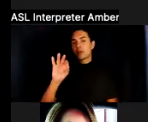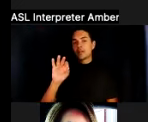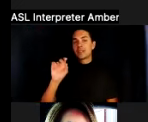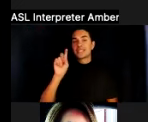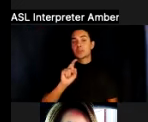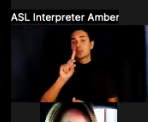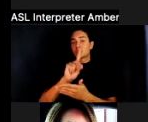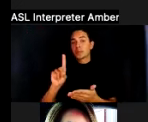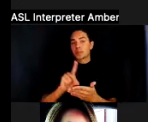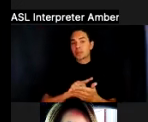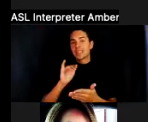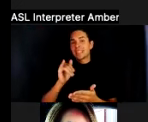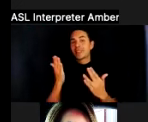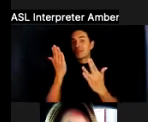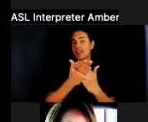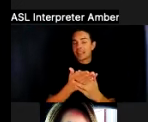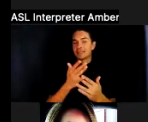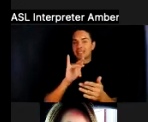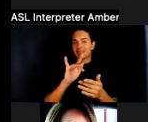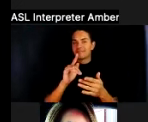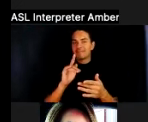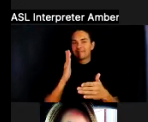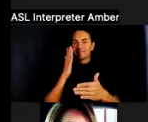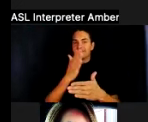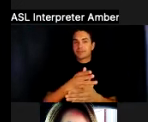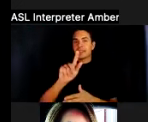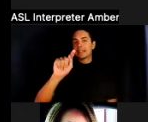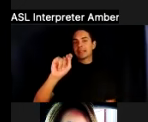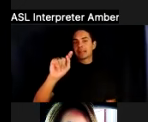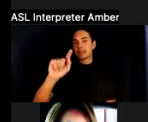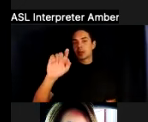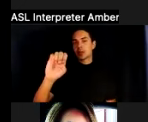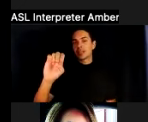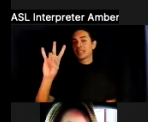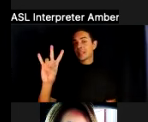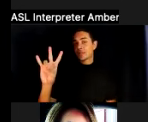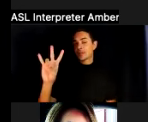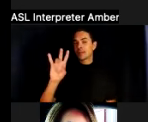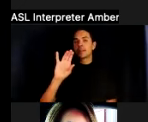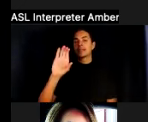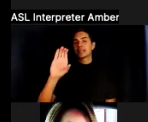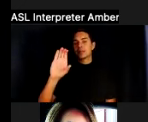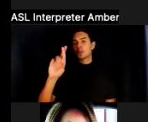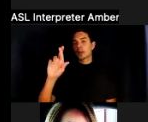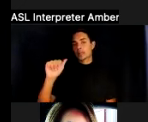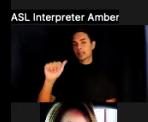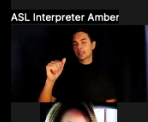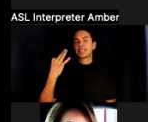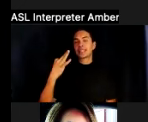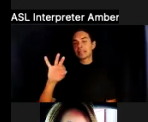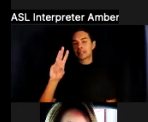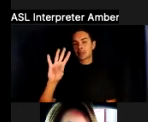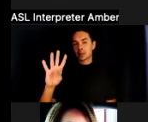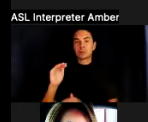Title 7 of the Civil Rights Act of 1964, behaviors with a sexual or gender demeaning